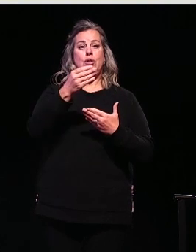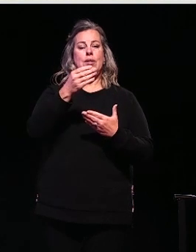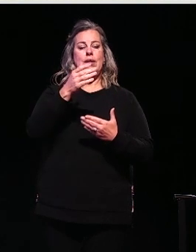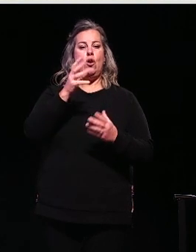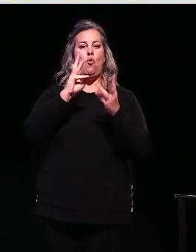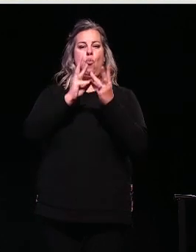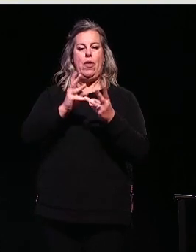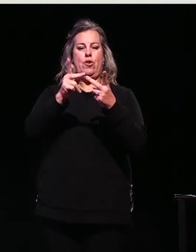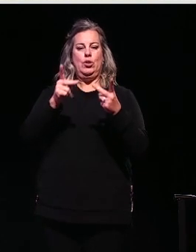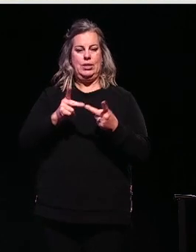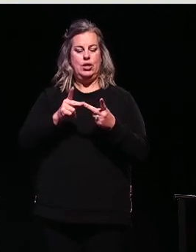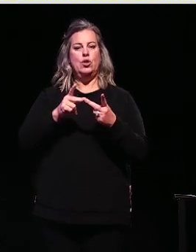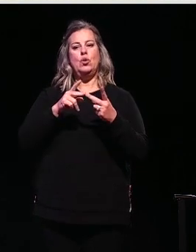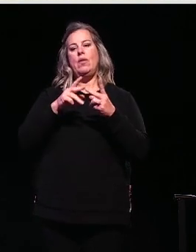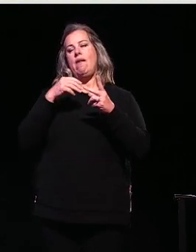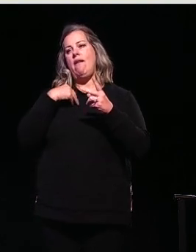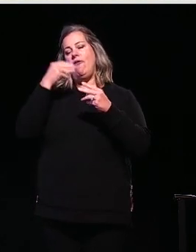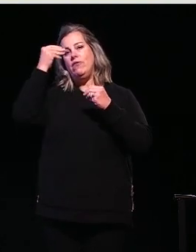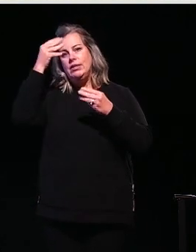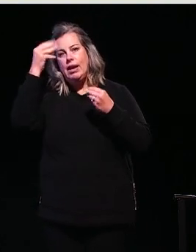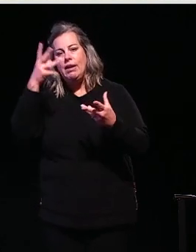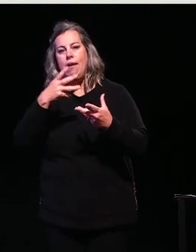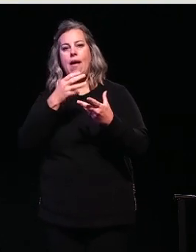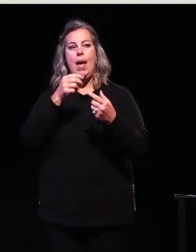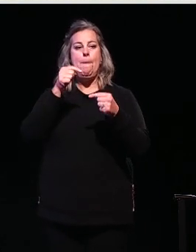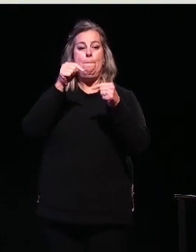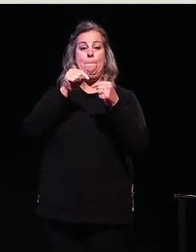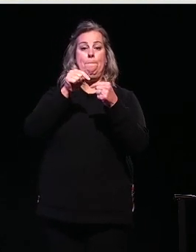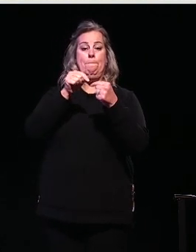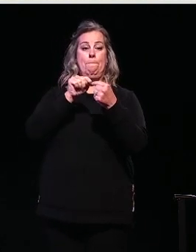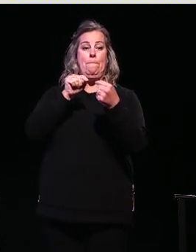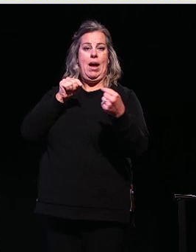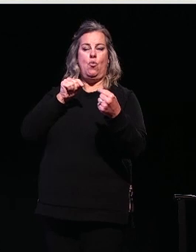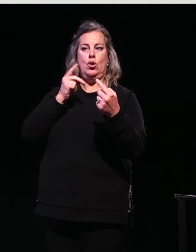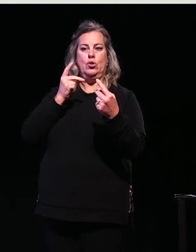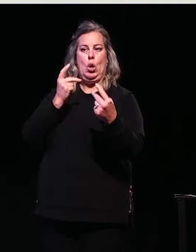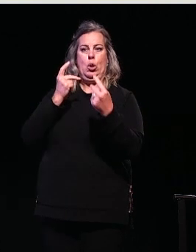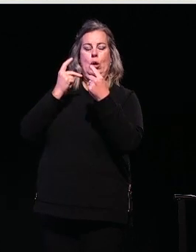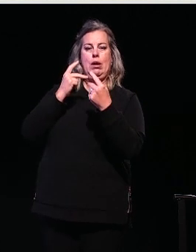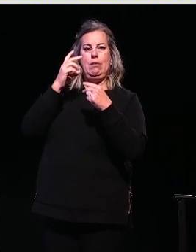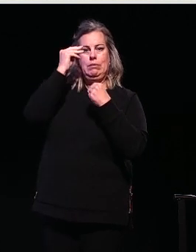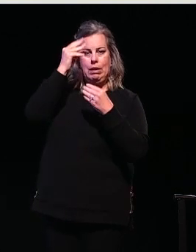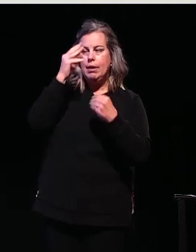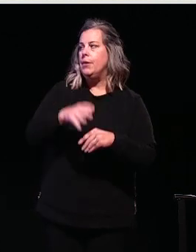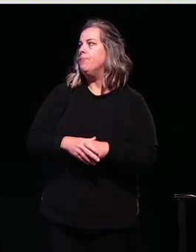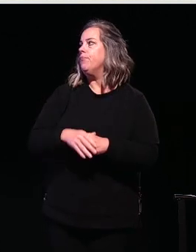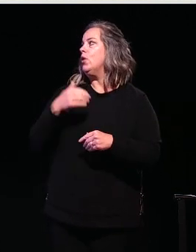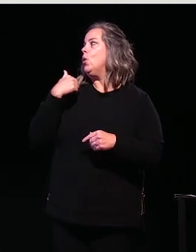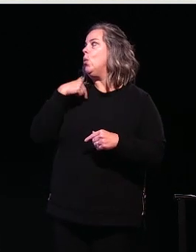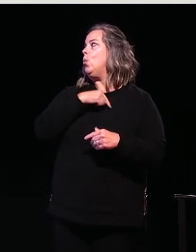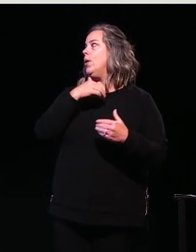get current state data and backwards-looking data. And this is where Benchmark Labs comes in. We provide point-specific